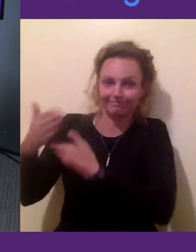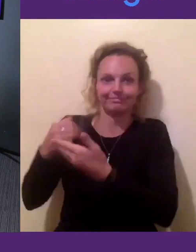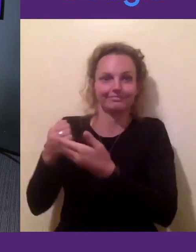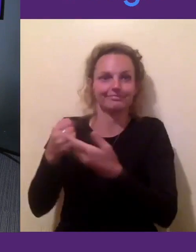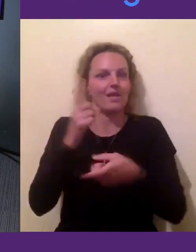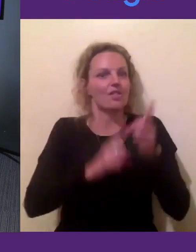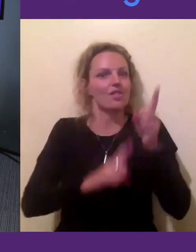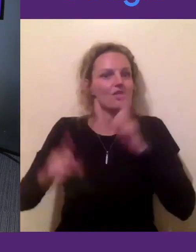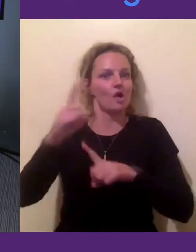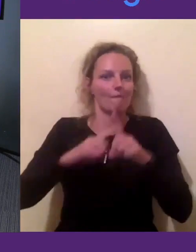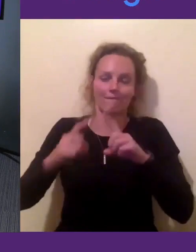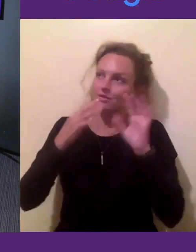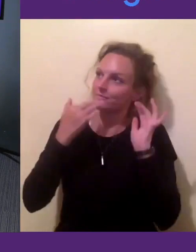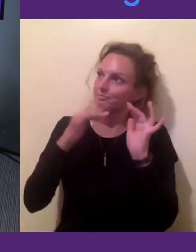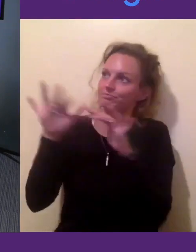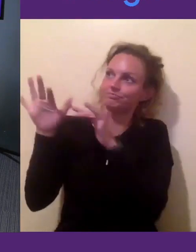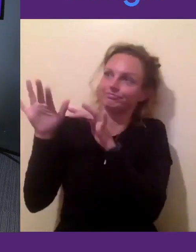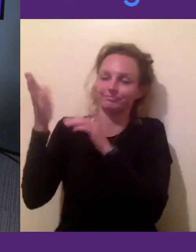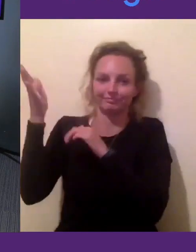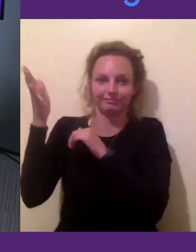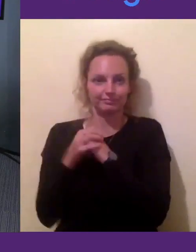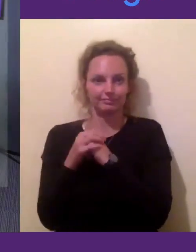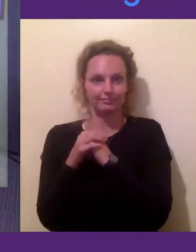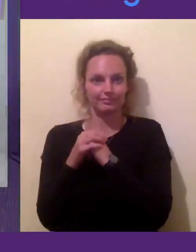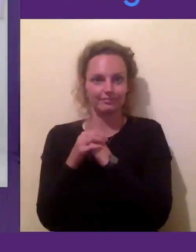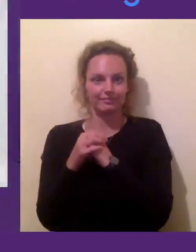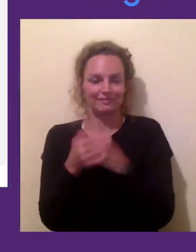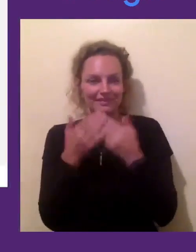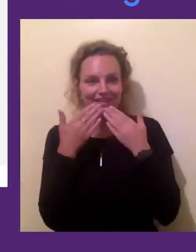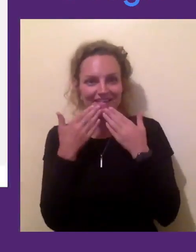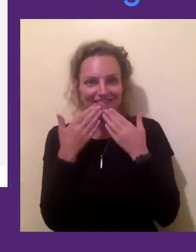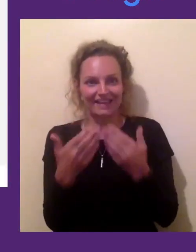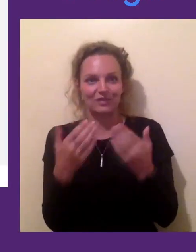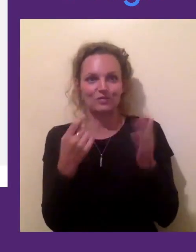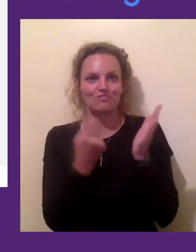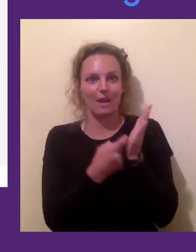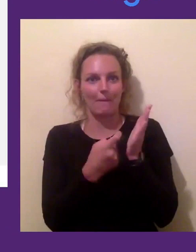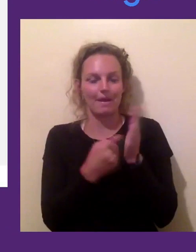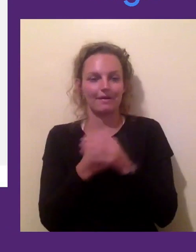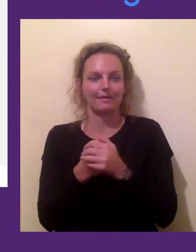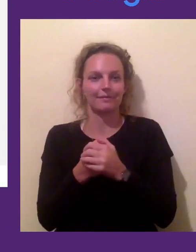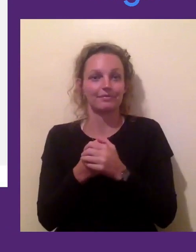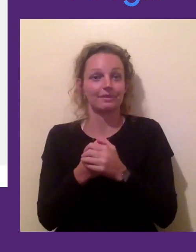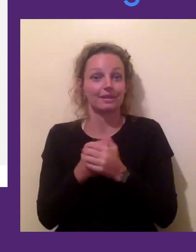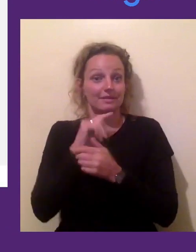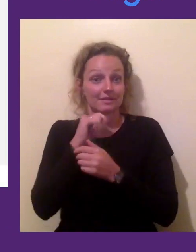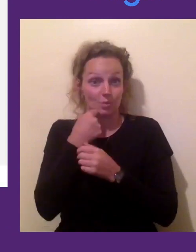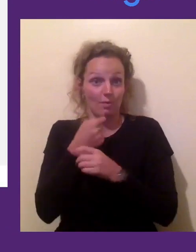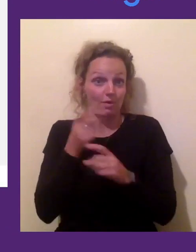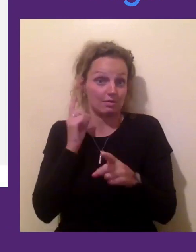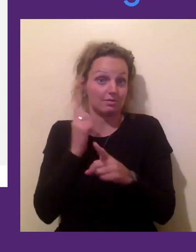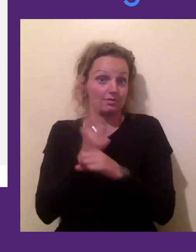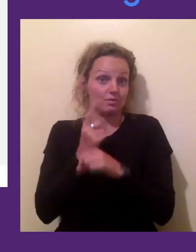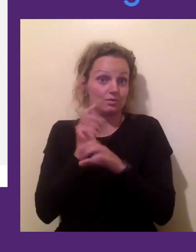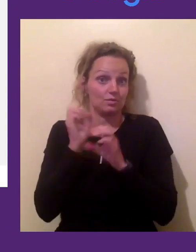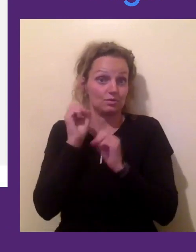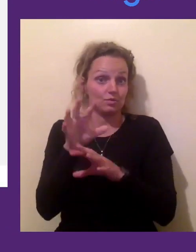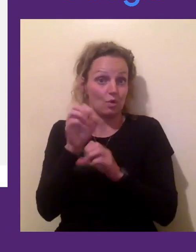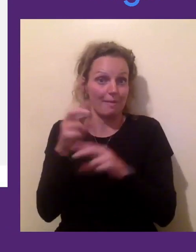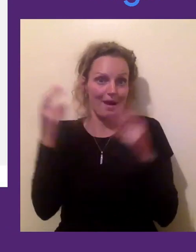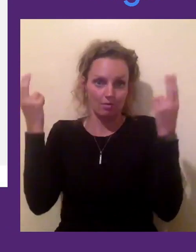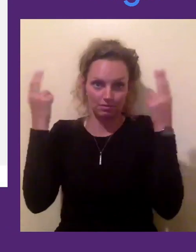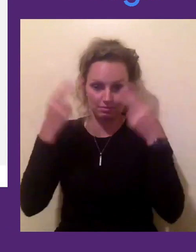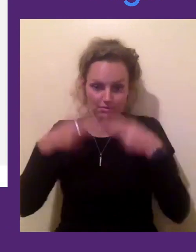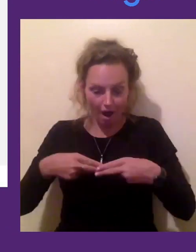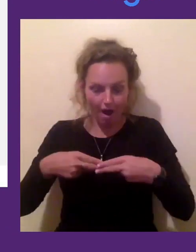yours. Thank you very much, Rama. So I'm going to talk a bit about dark mode. Our slides are in dark mode because we